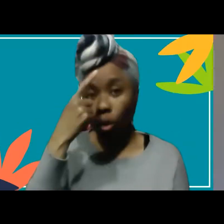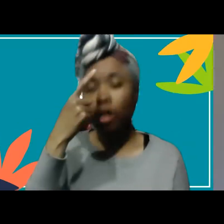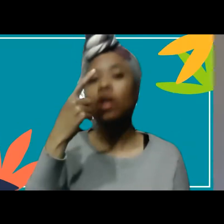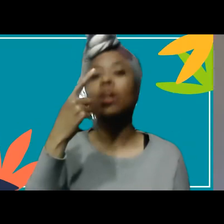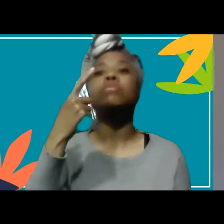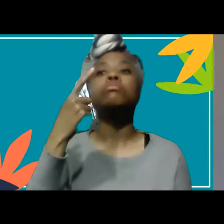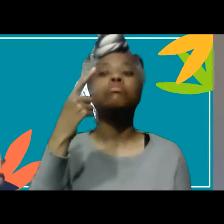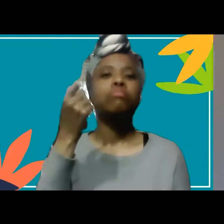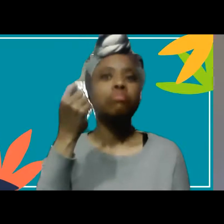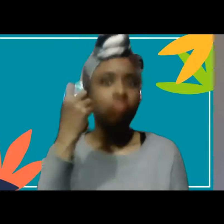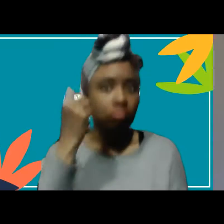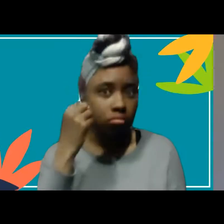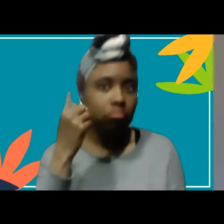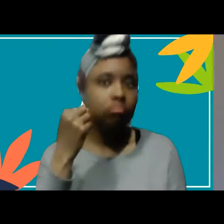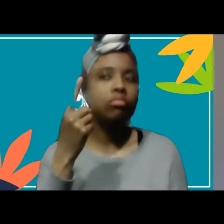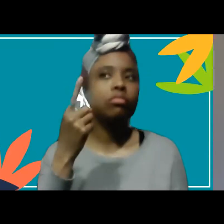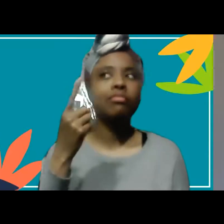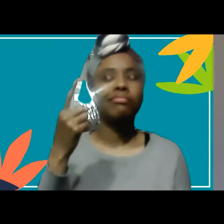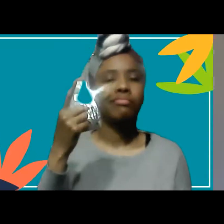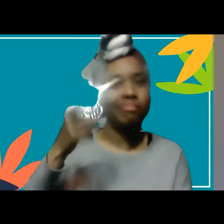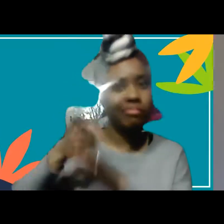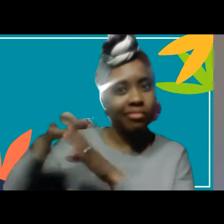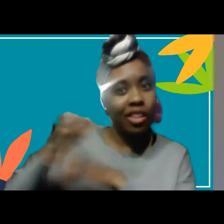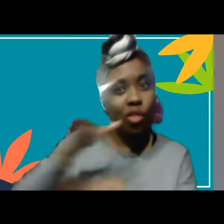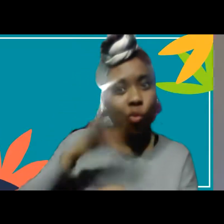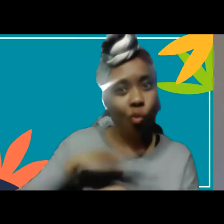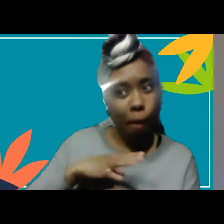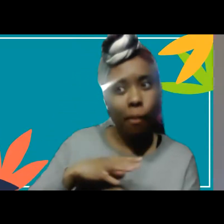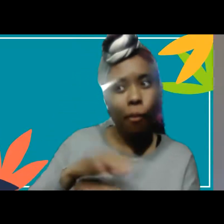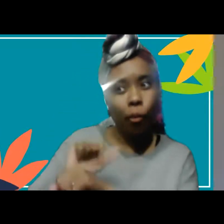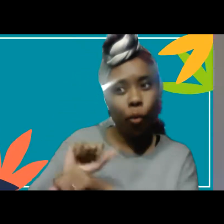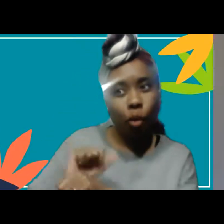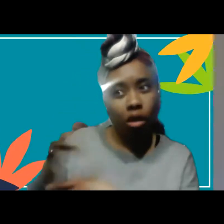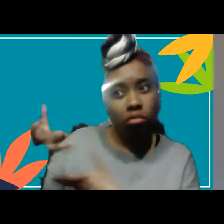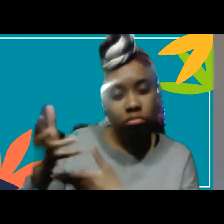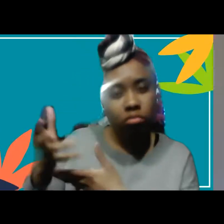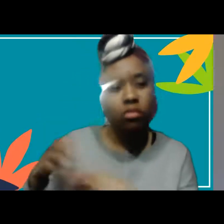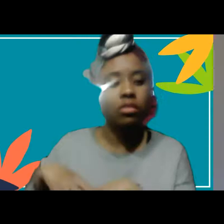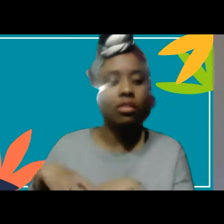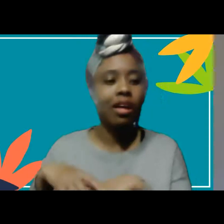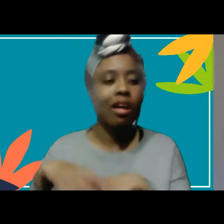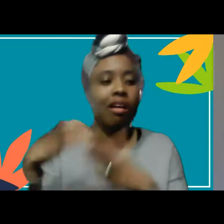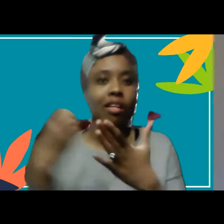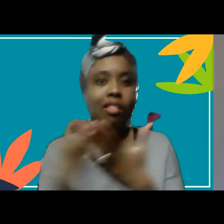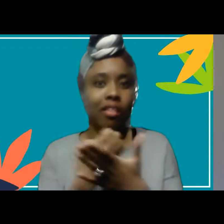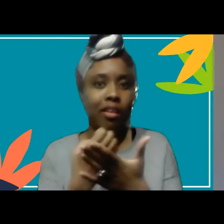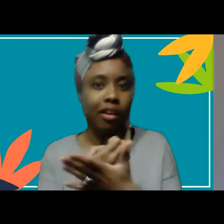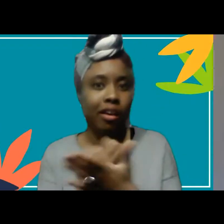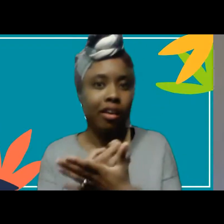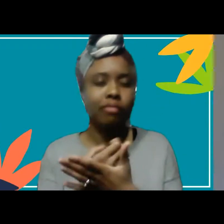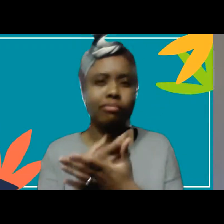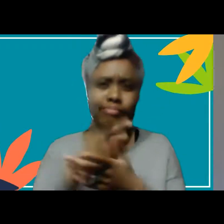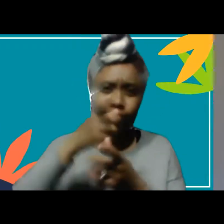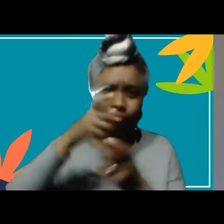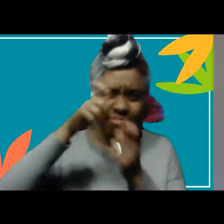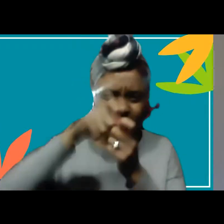understanding, especially among the women in the community who we work with, that the economy is an expression of a very specific and harmful set